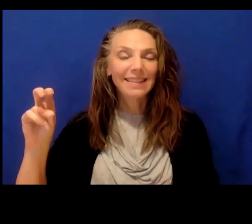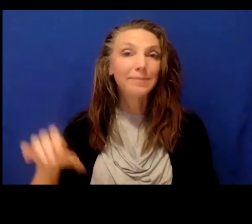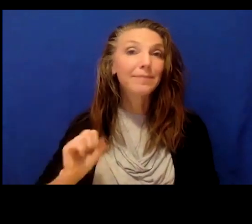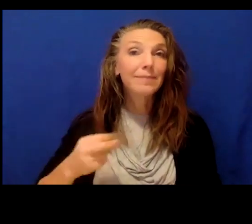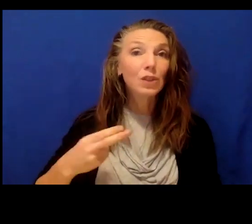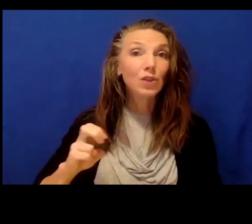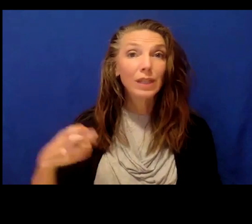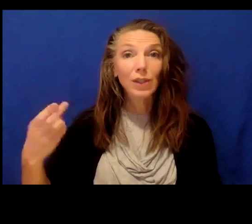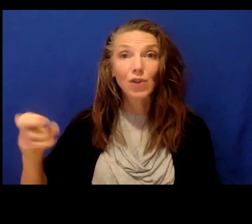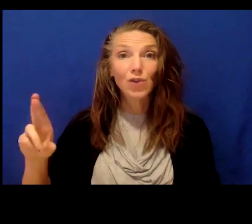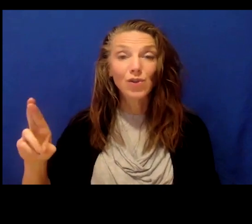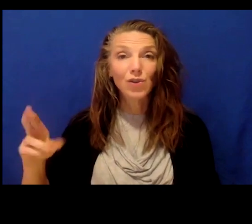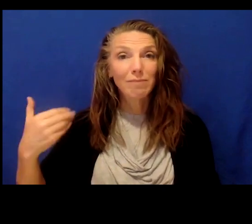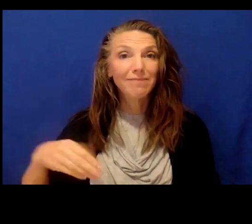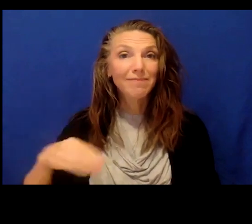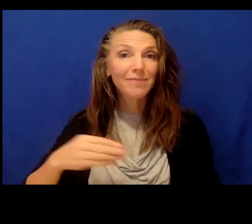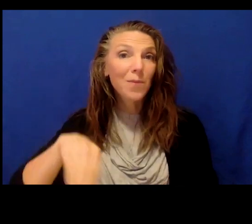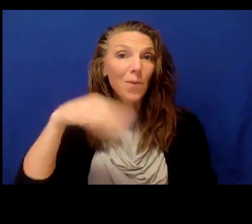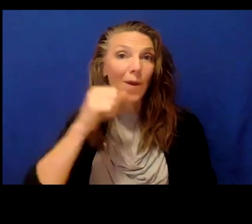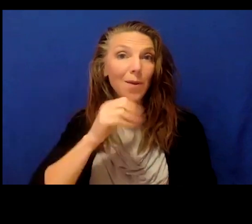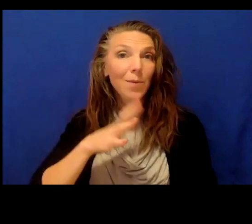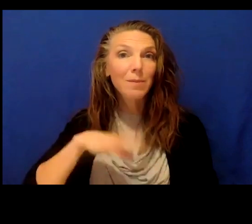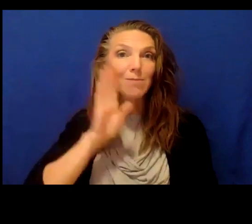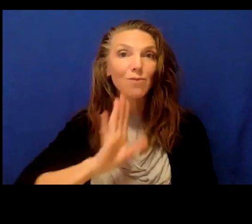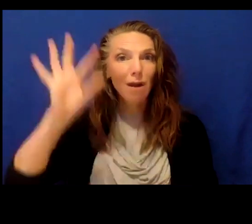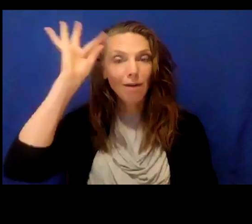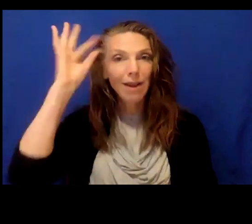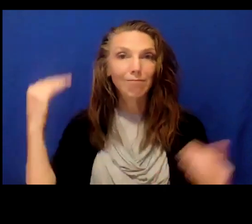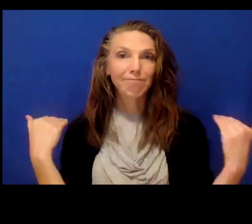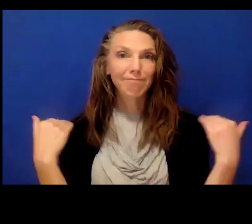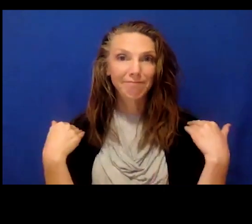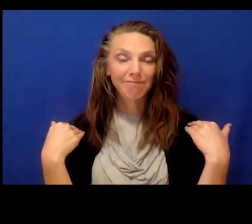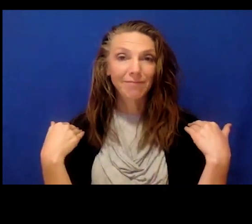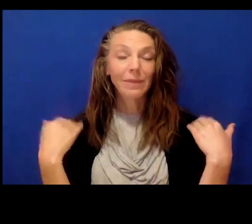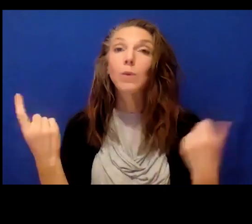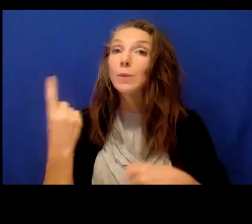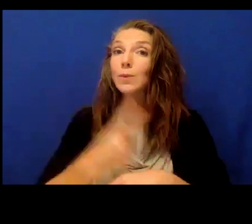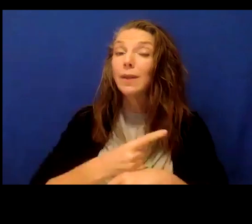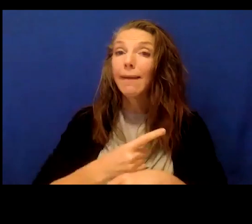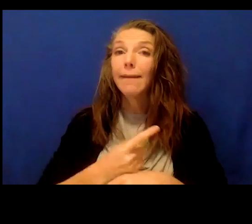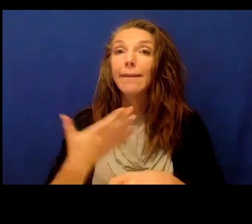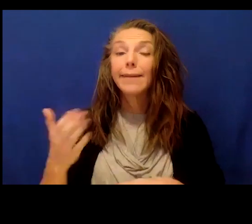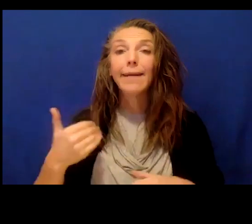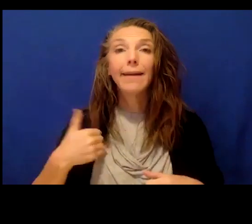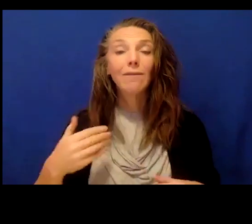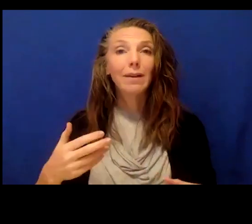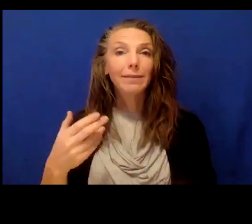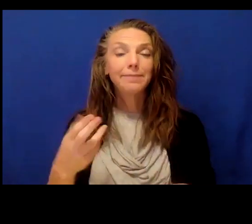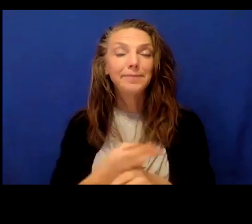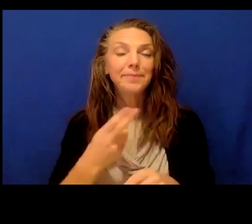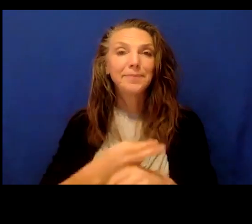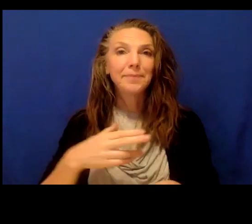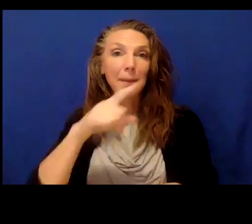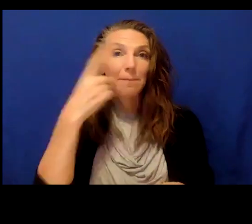her. I'm a white woman and I have brown hair that touches my shoulders. And today I have on a black t-shirt and I'm